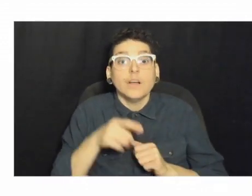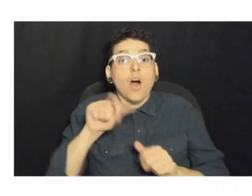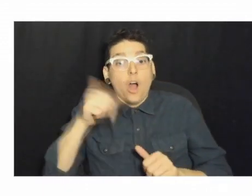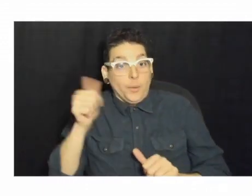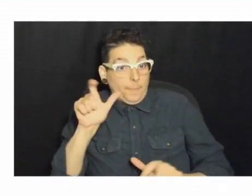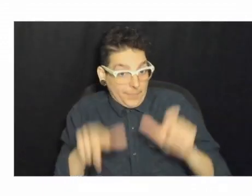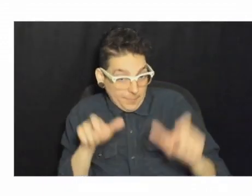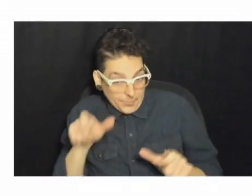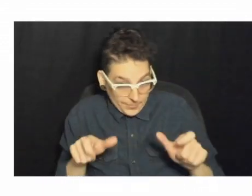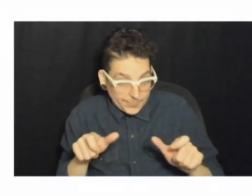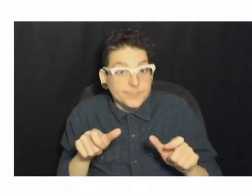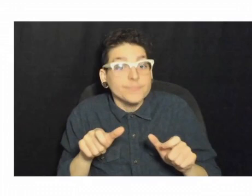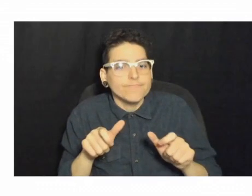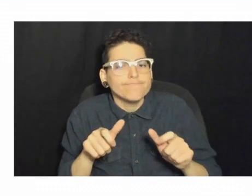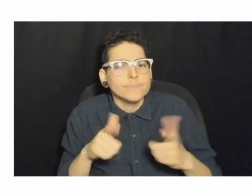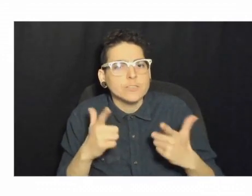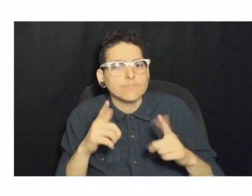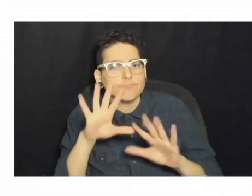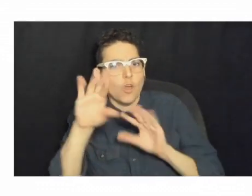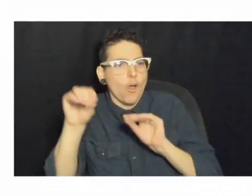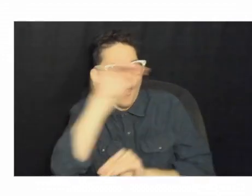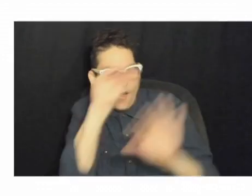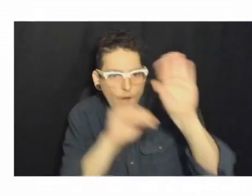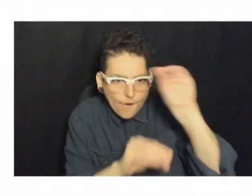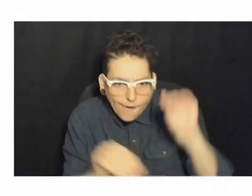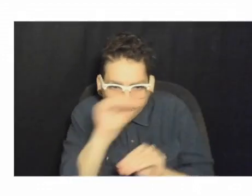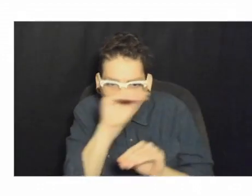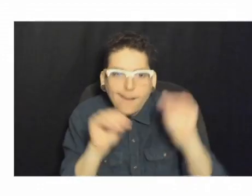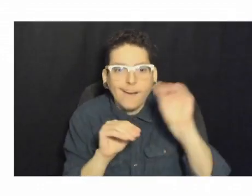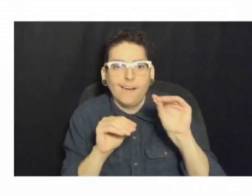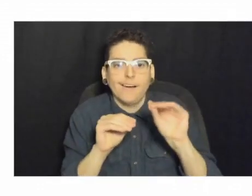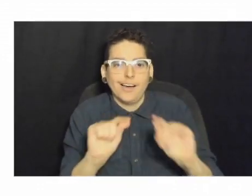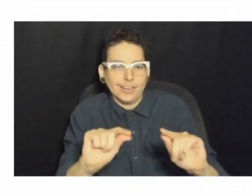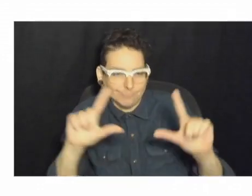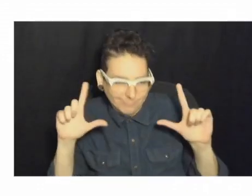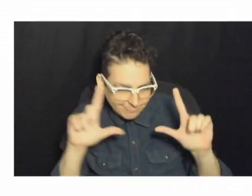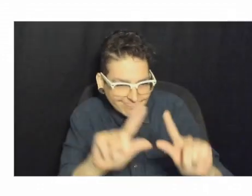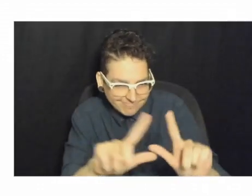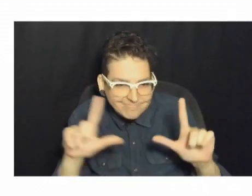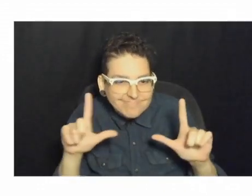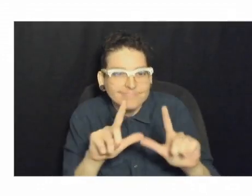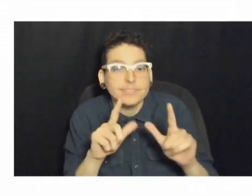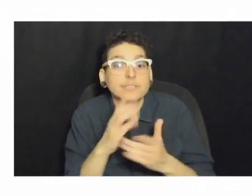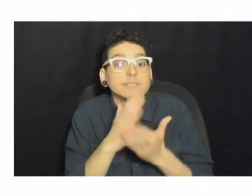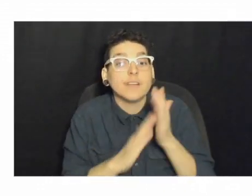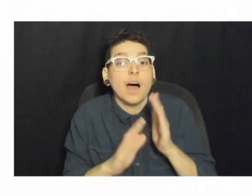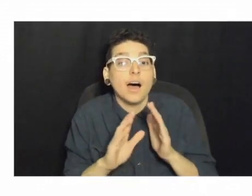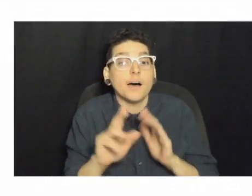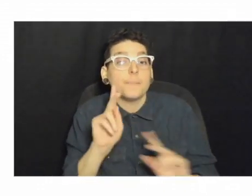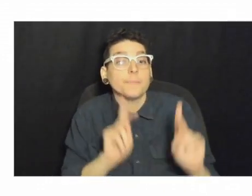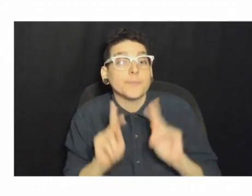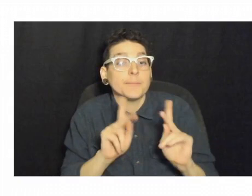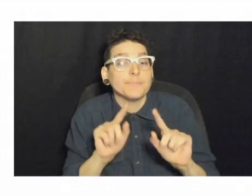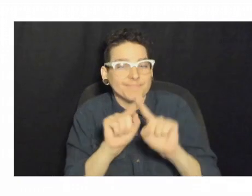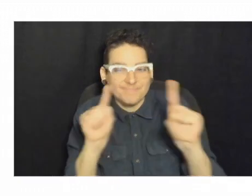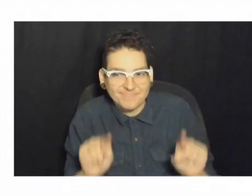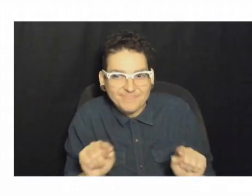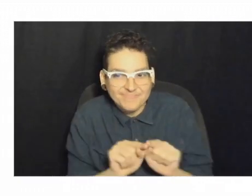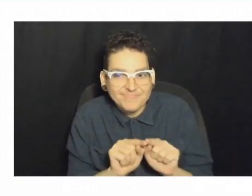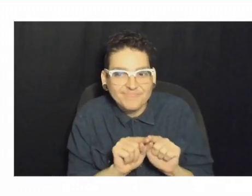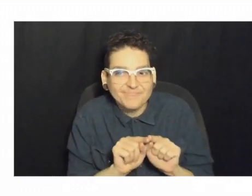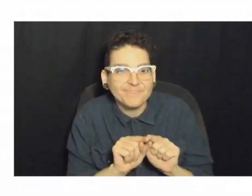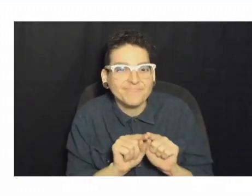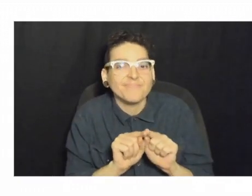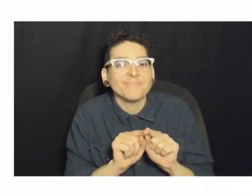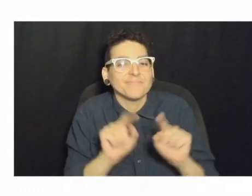and resizing some of your stickies. So that's just in an effort to make sure that they are readable for everybody